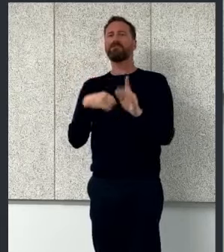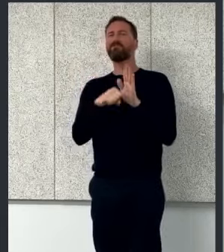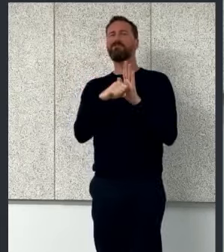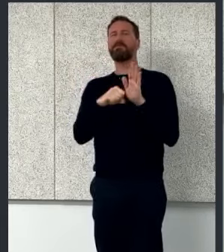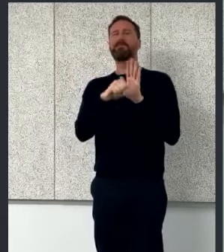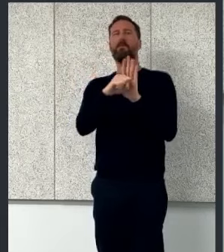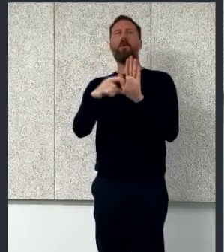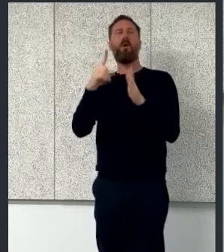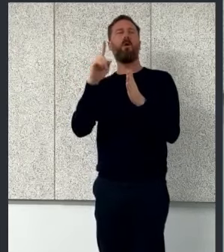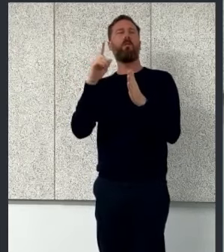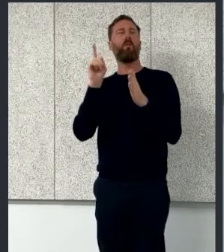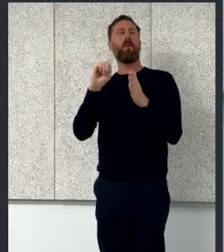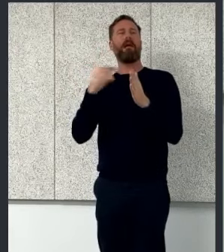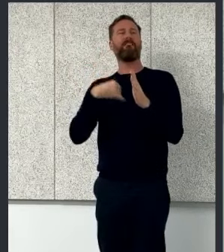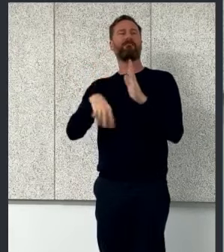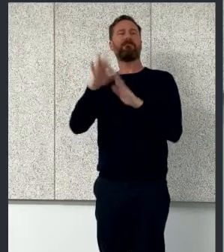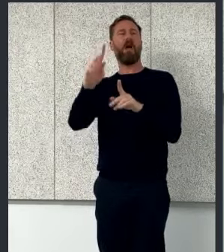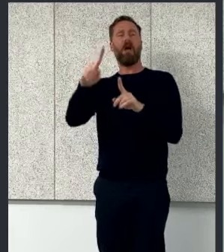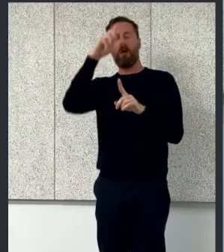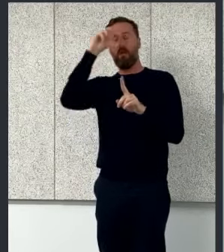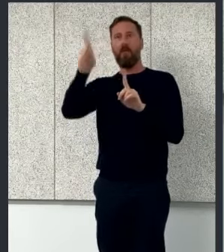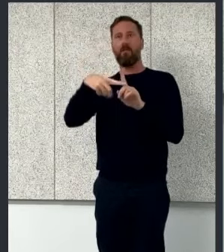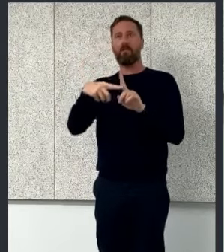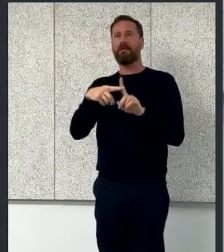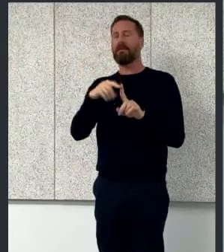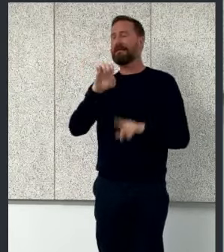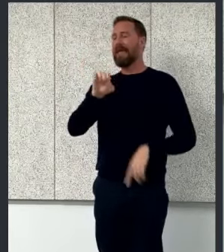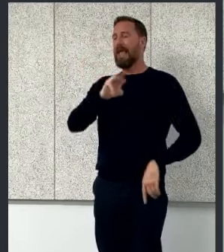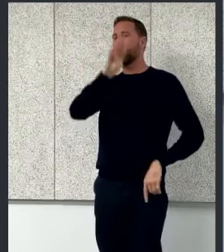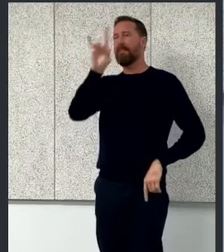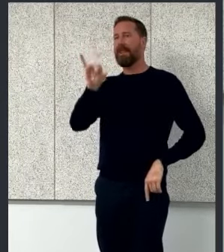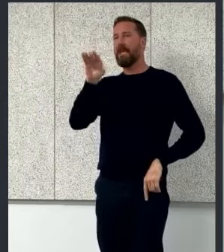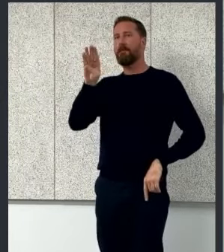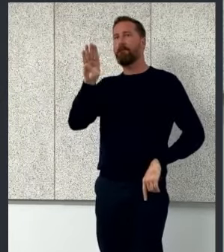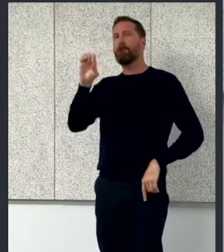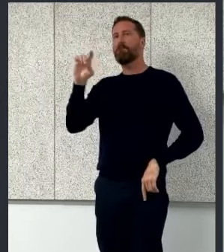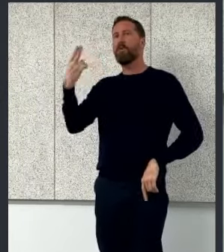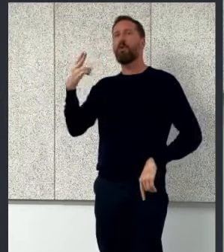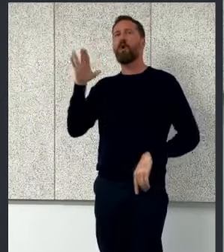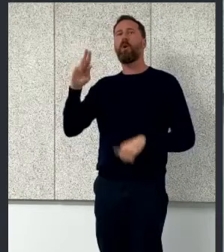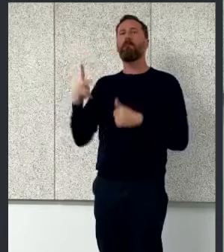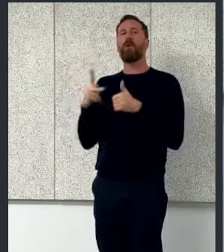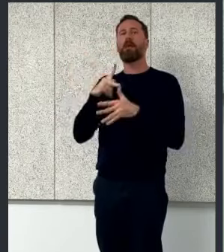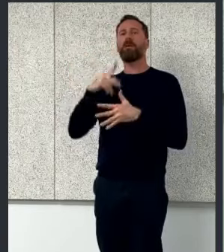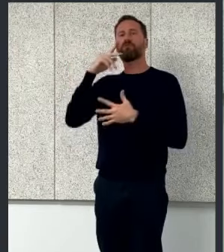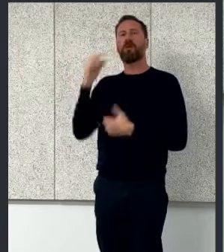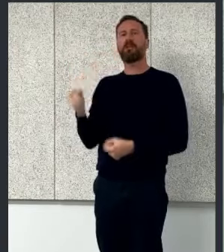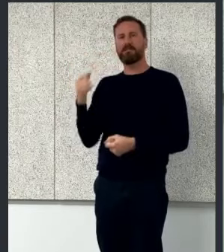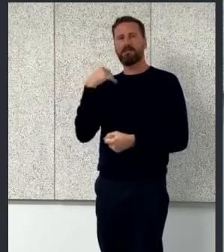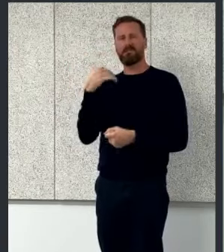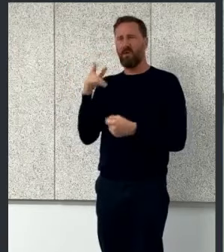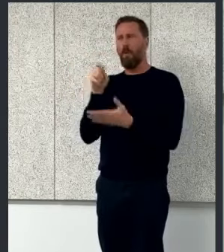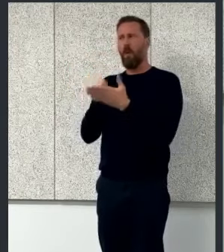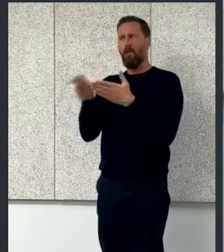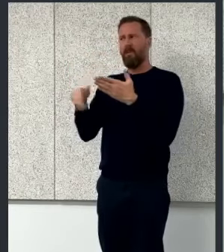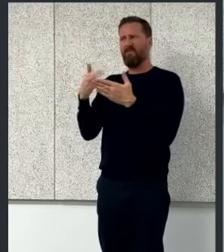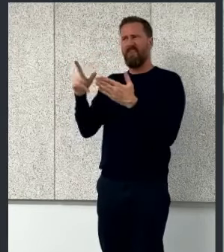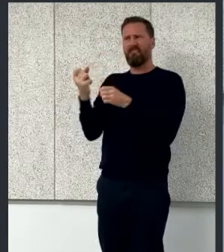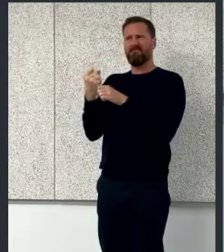in theater was Ebony Booth's Primary Trust at mm-hmm. Roundabout last year. The play